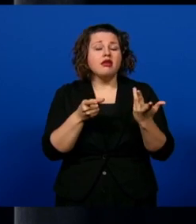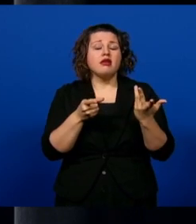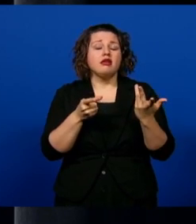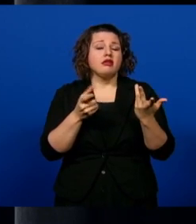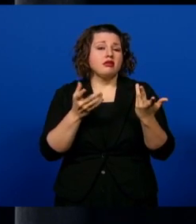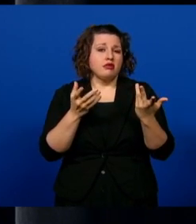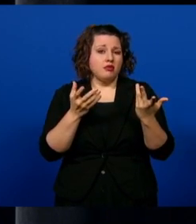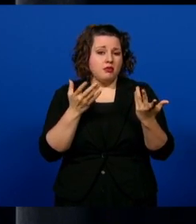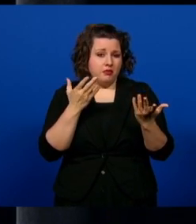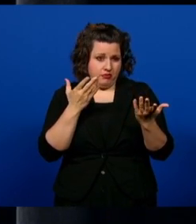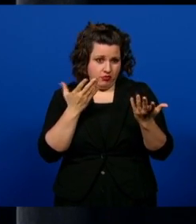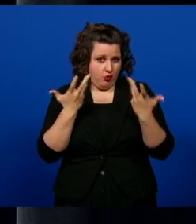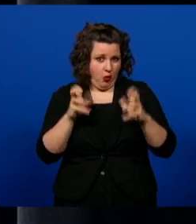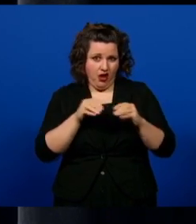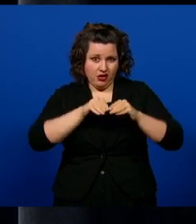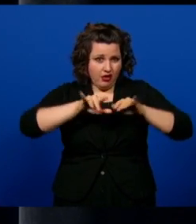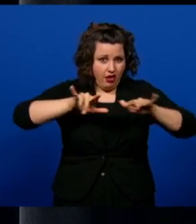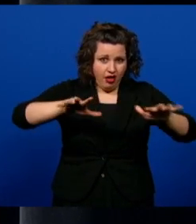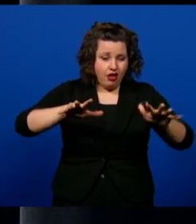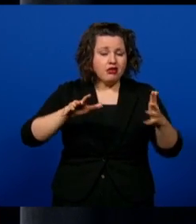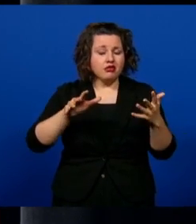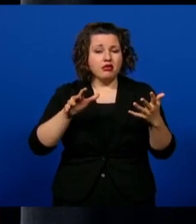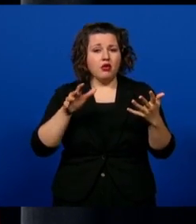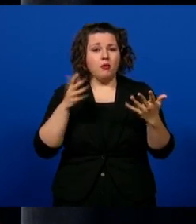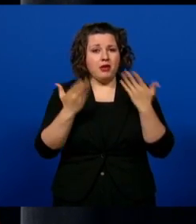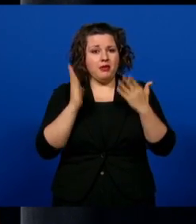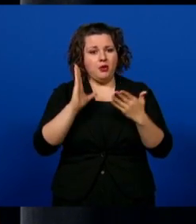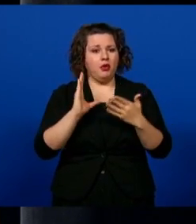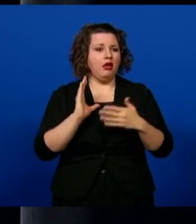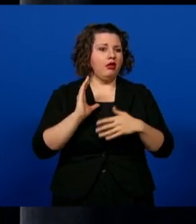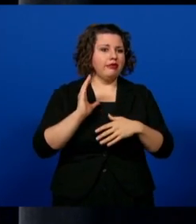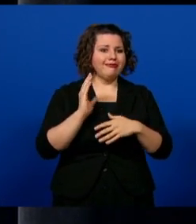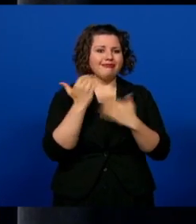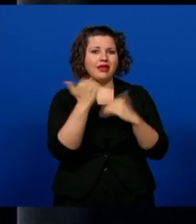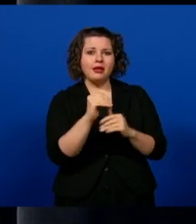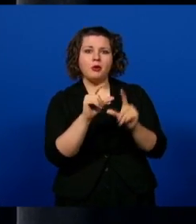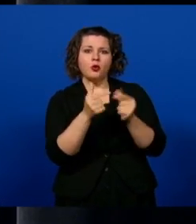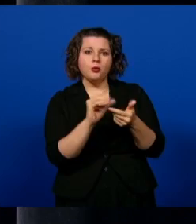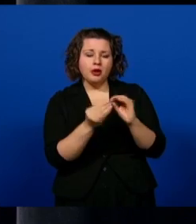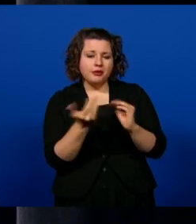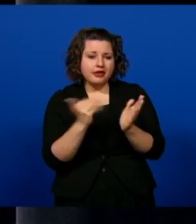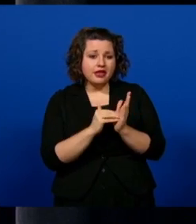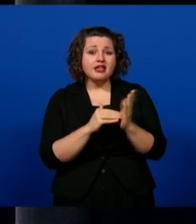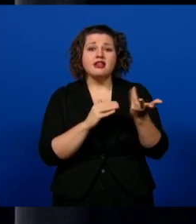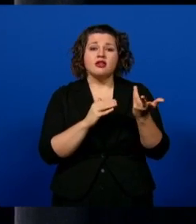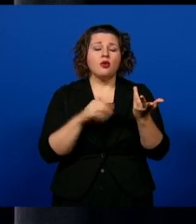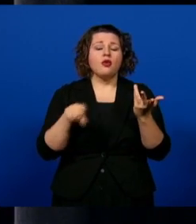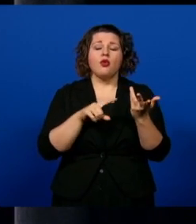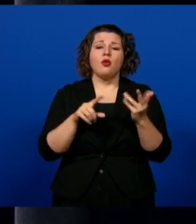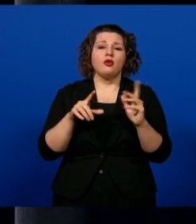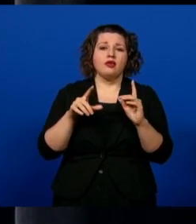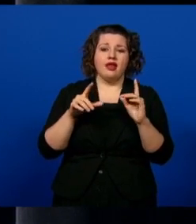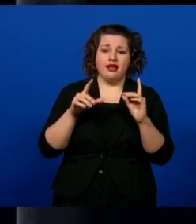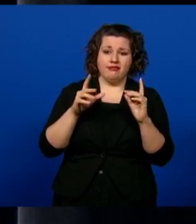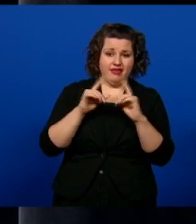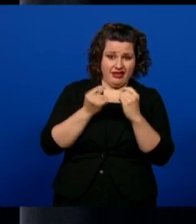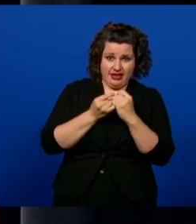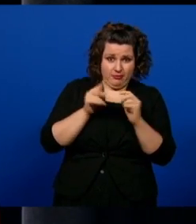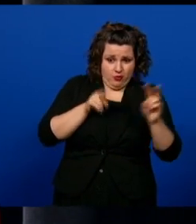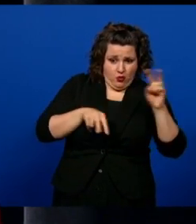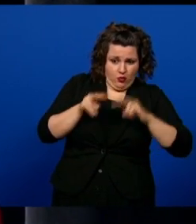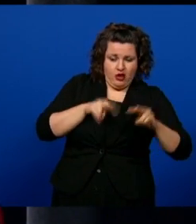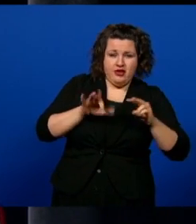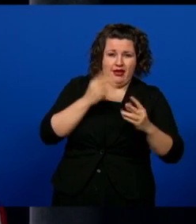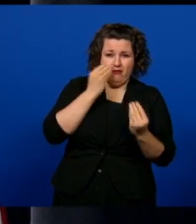see that maybe start to spread out and impact community numbers. The team is watching that very closely too. Then I think those